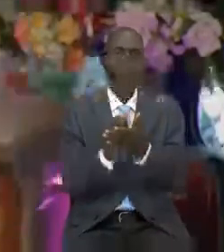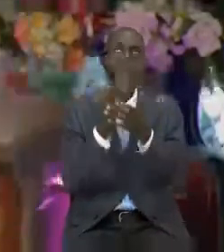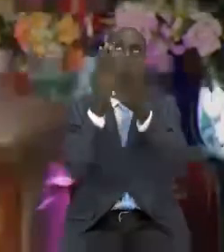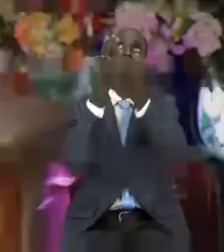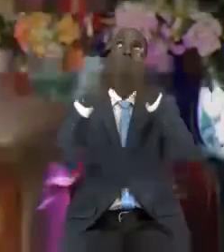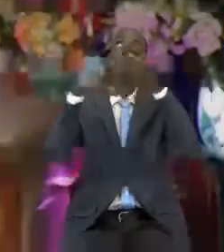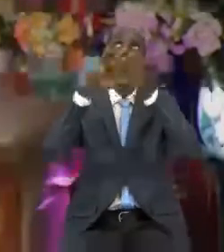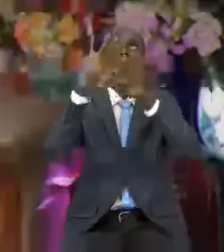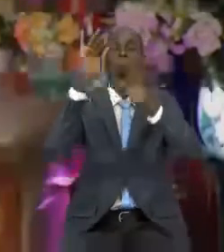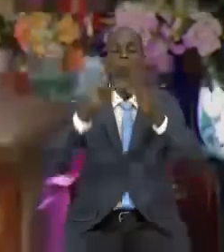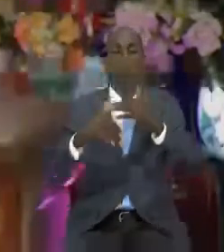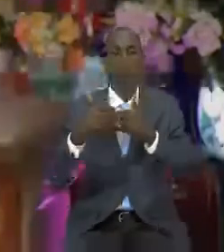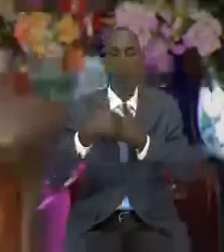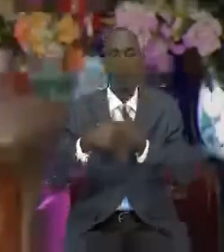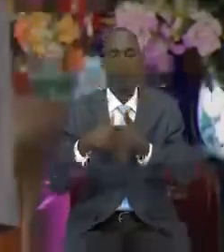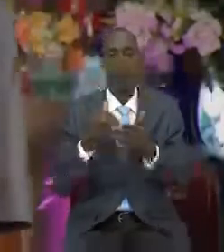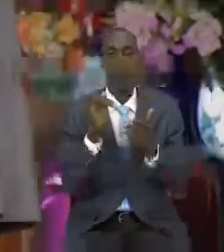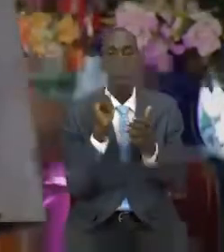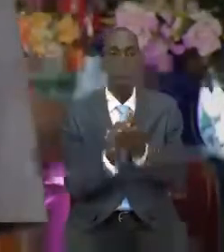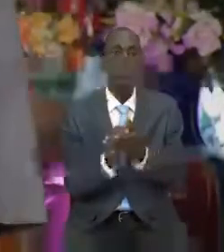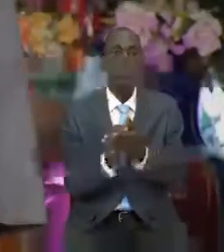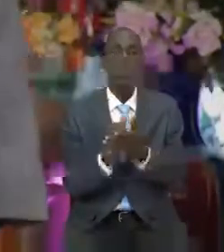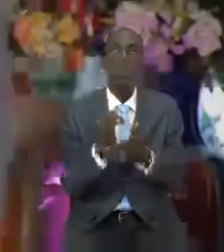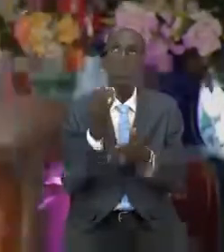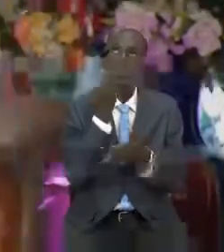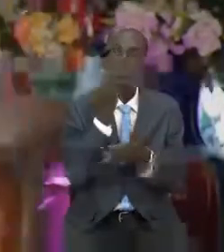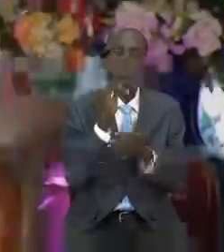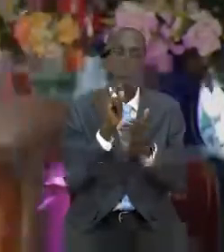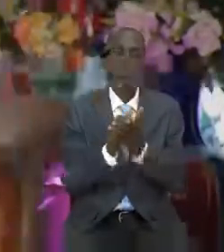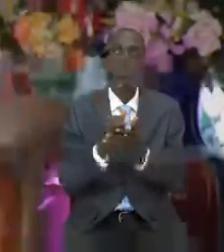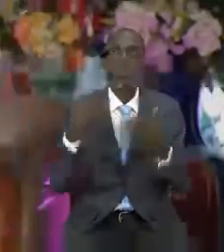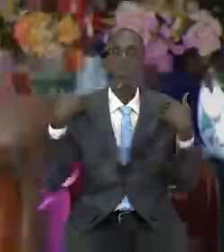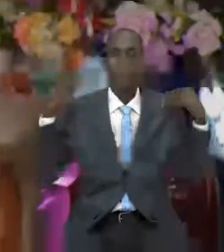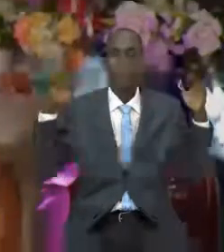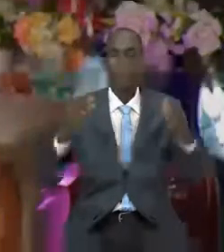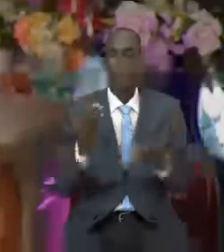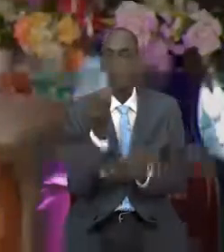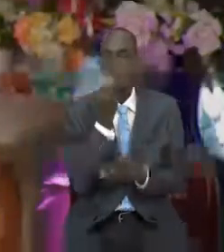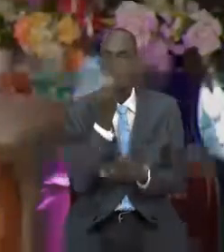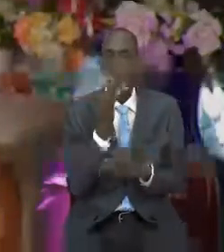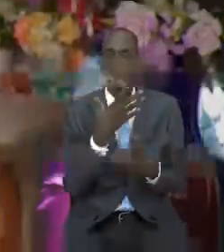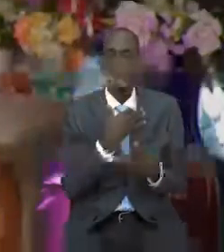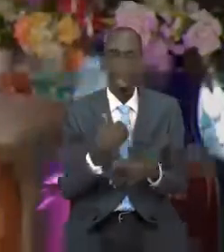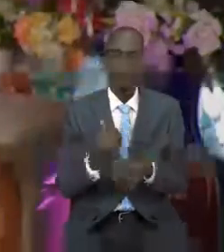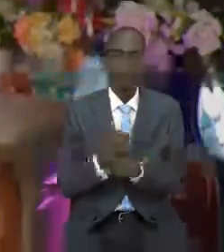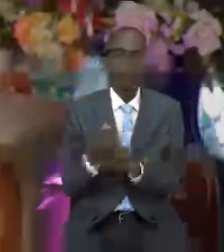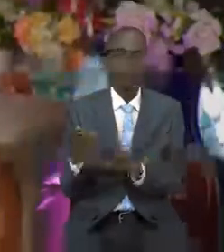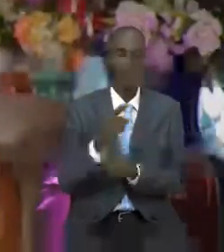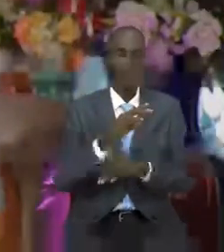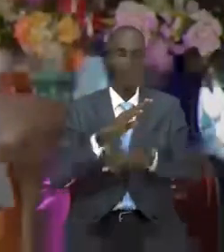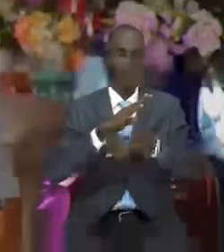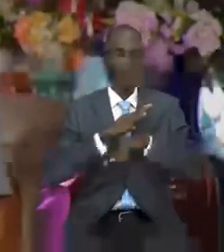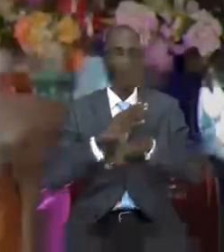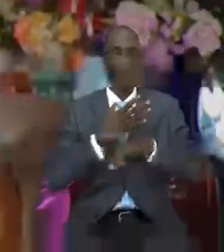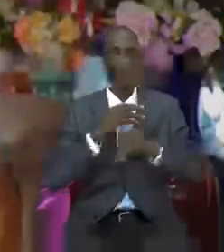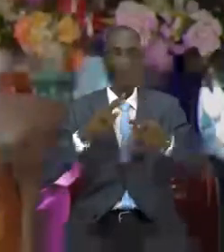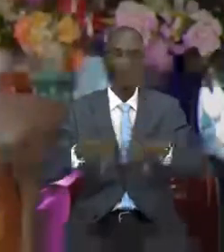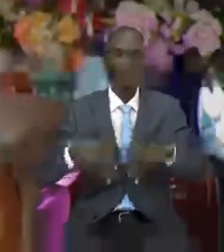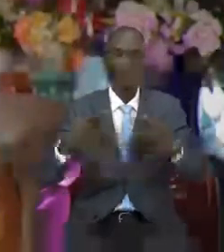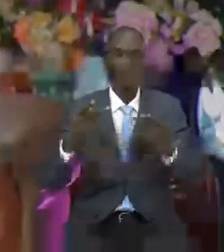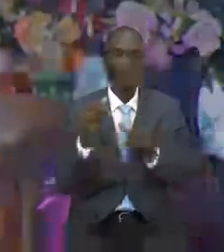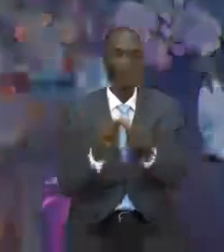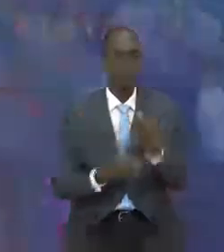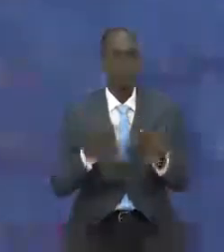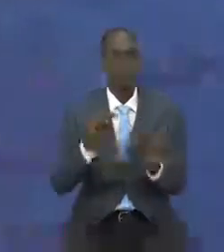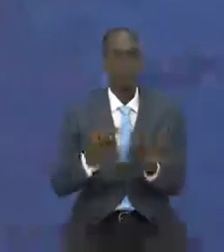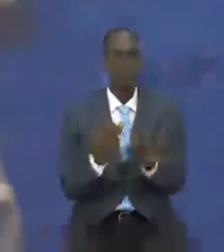the bread that angels take, that will satisfy, that will supply every need, everything